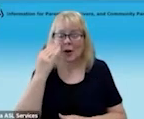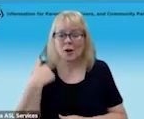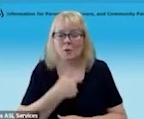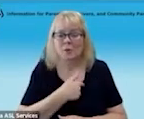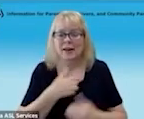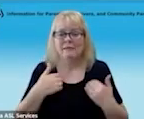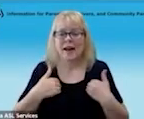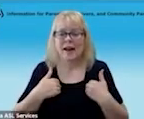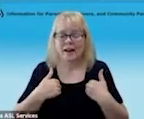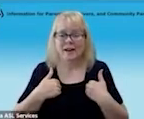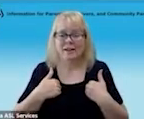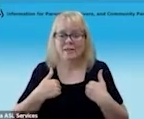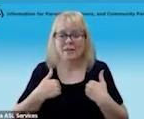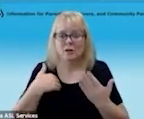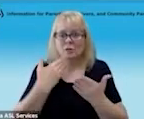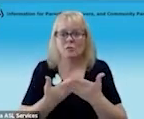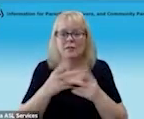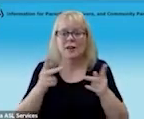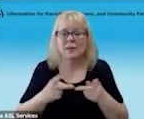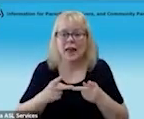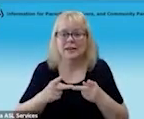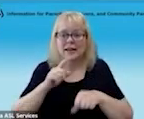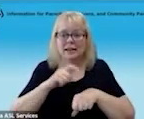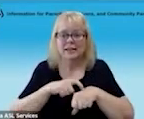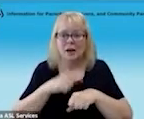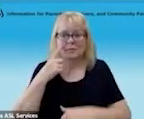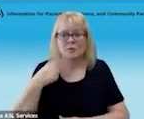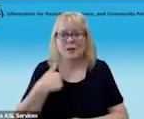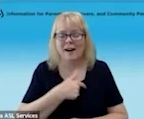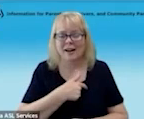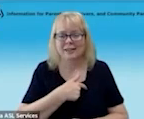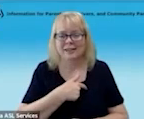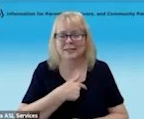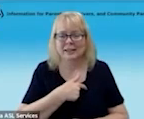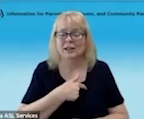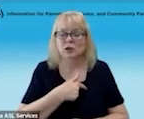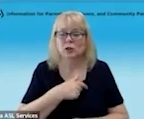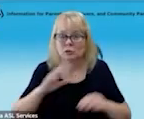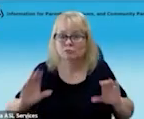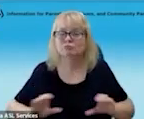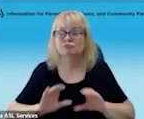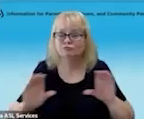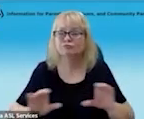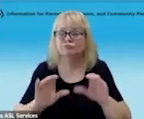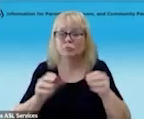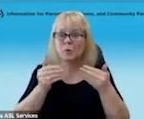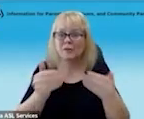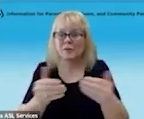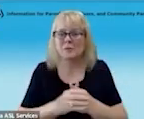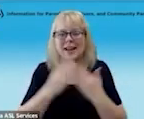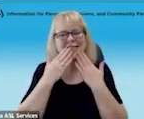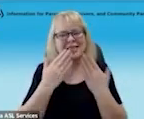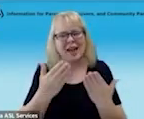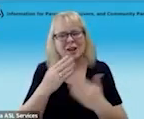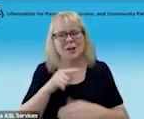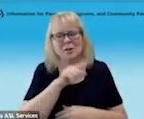action, move forward. So thank you for participating in our final poll and for joining us on the Protecting Our Children